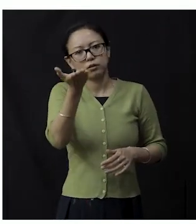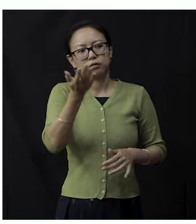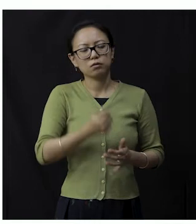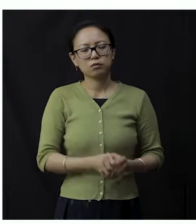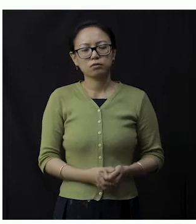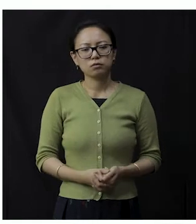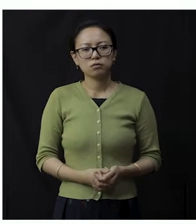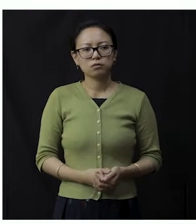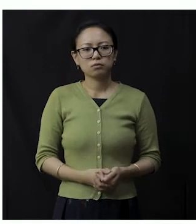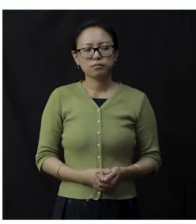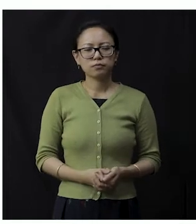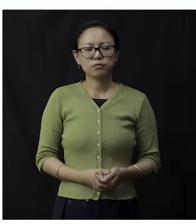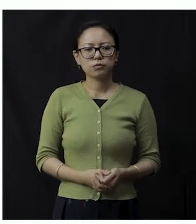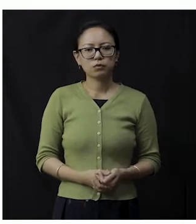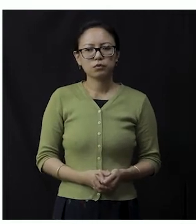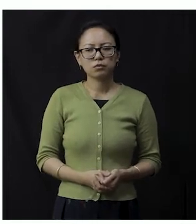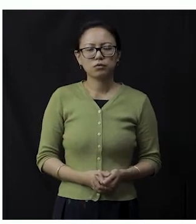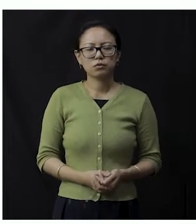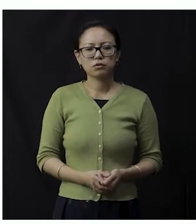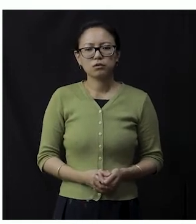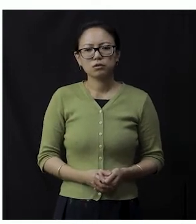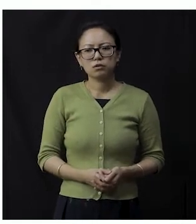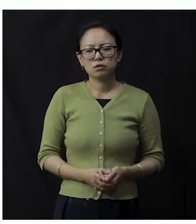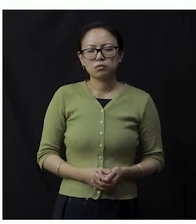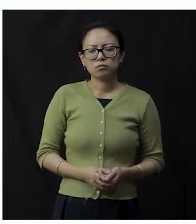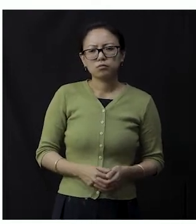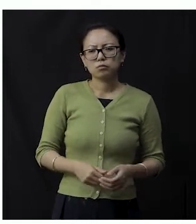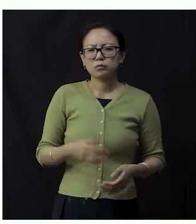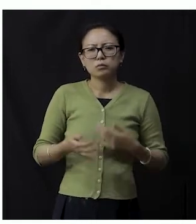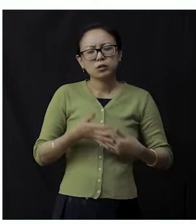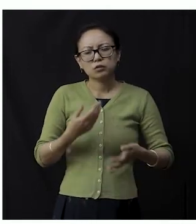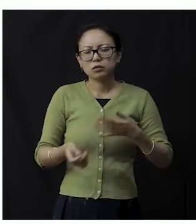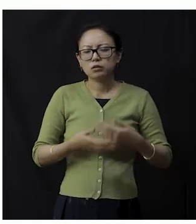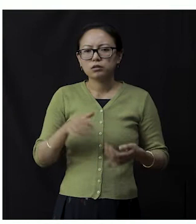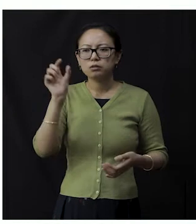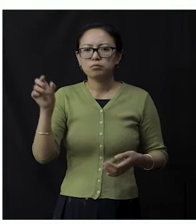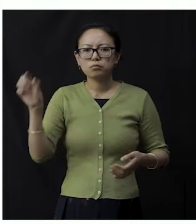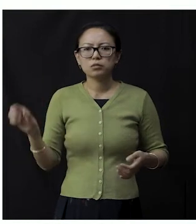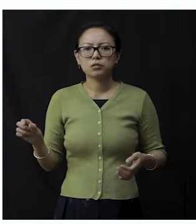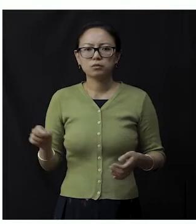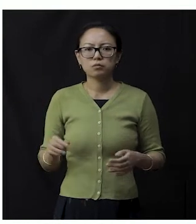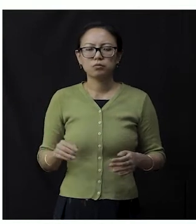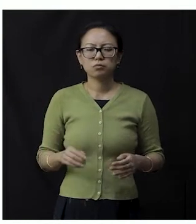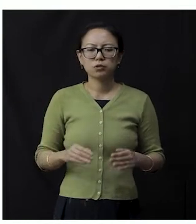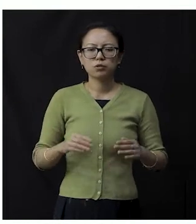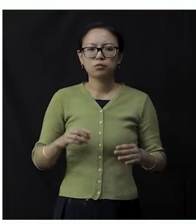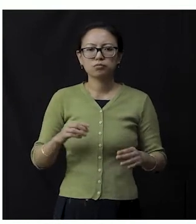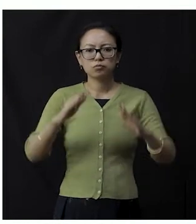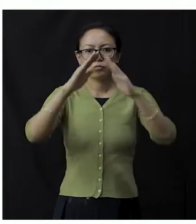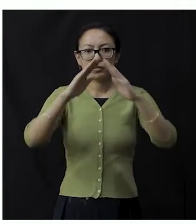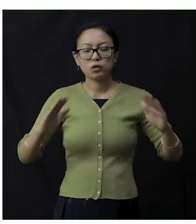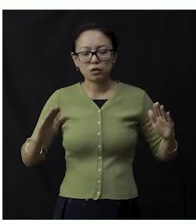down. So everyone who had a house in the village also had a field,